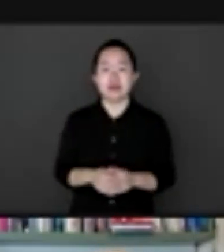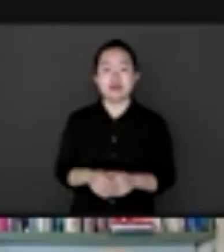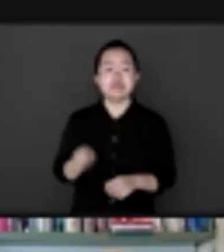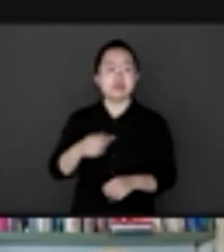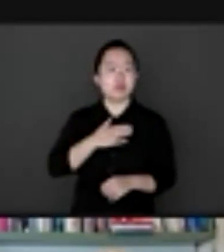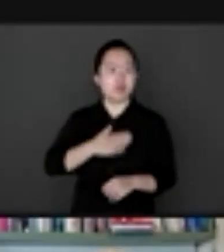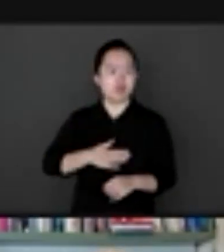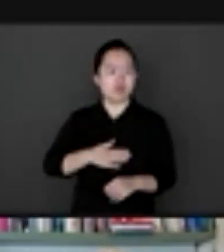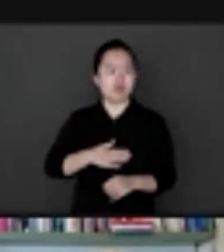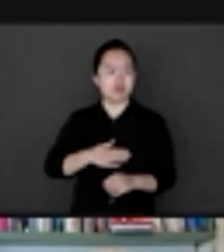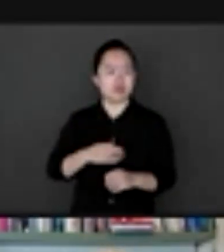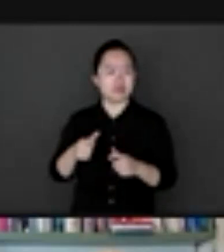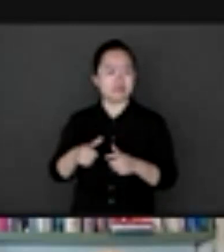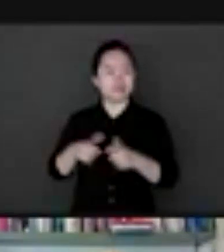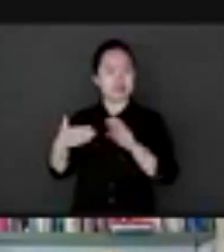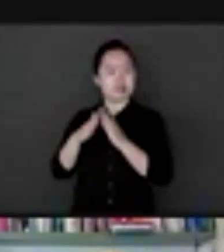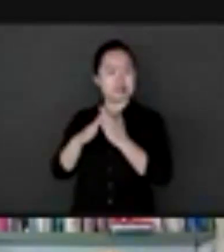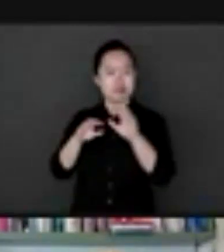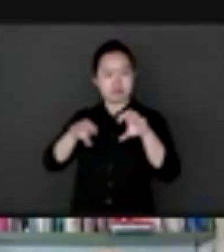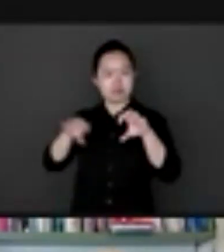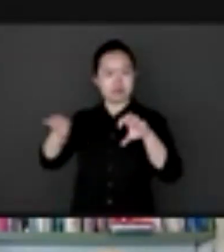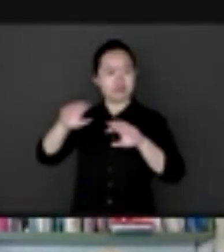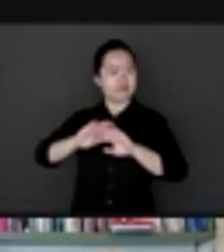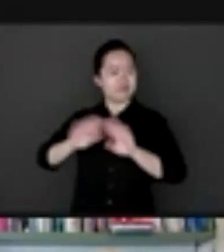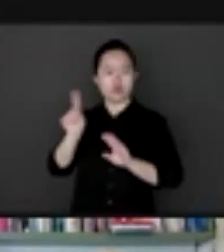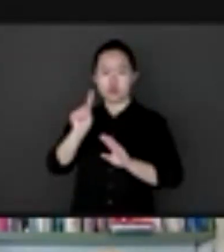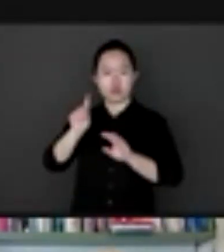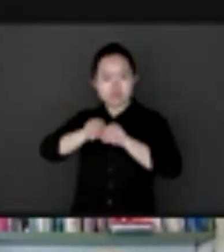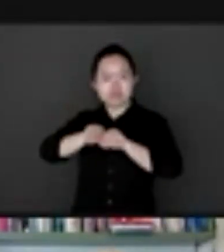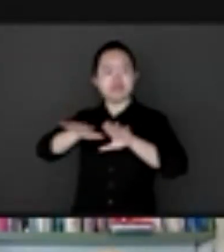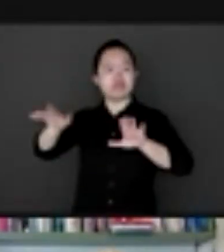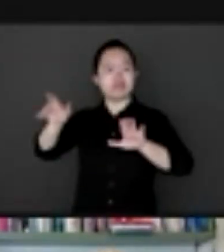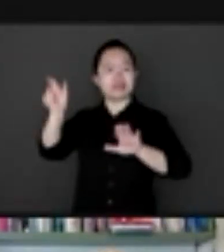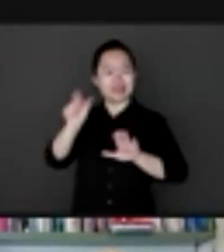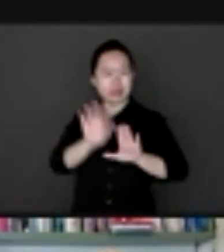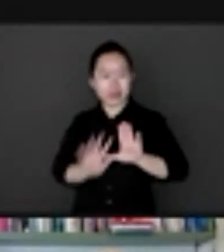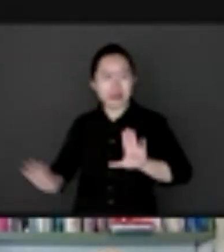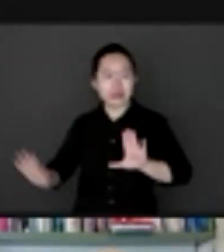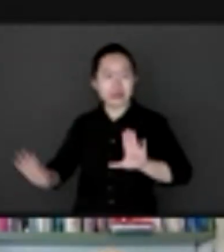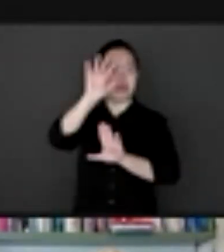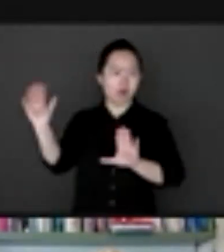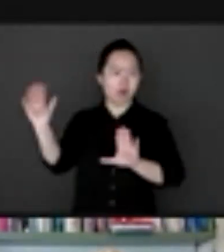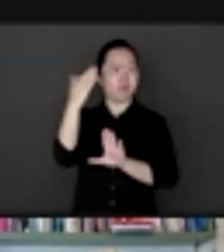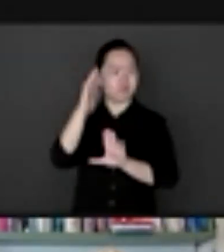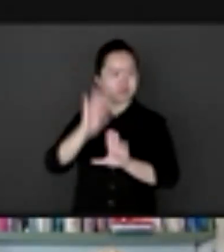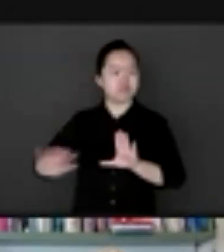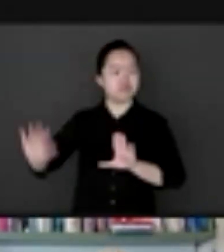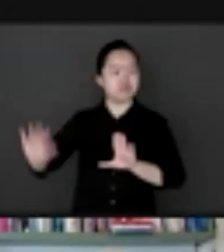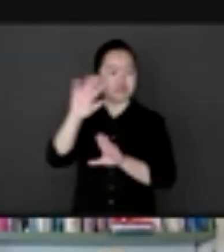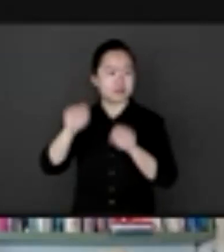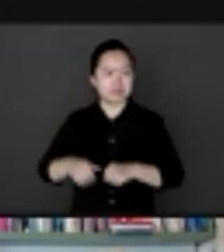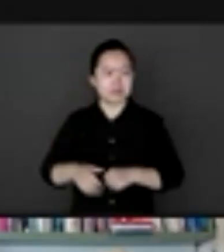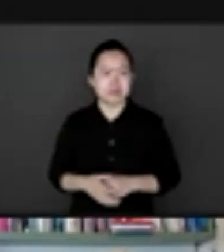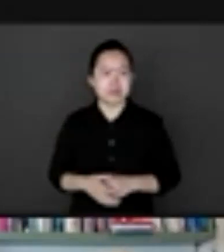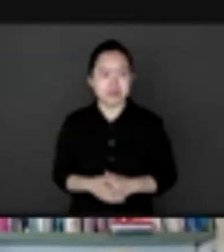approach in Design System Italia, on .Italia. Open source collaboration, content, design, and code is all managed in the